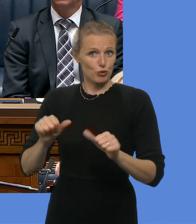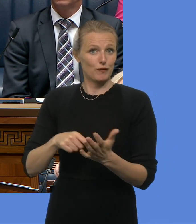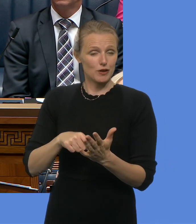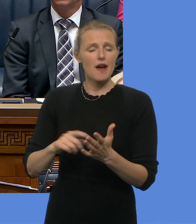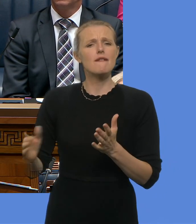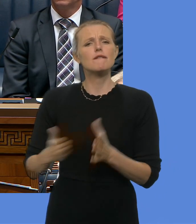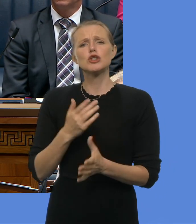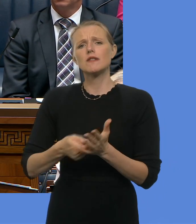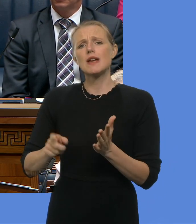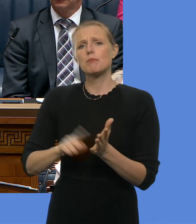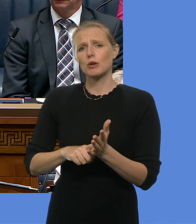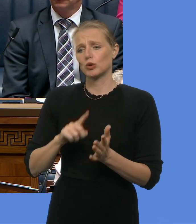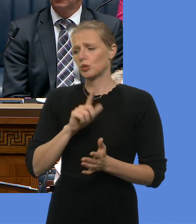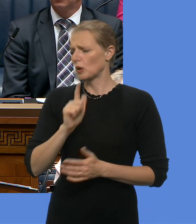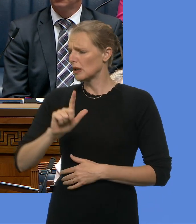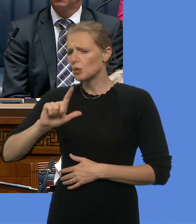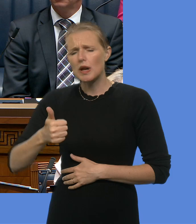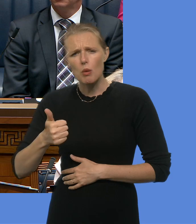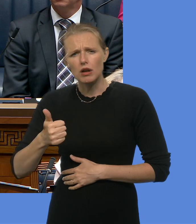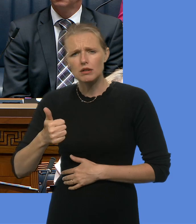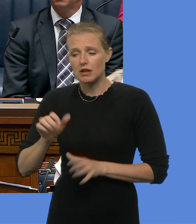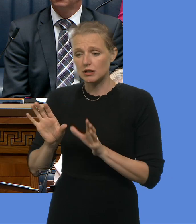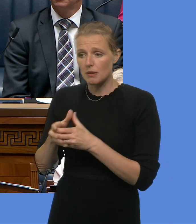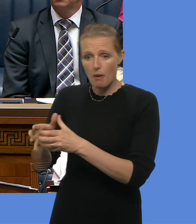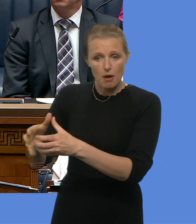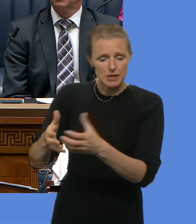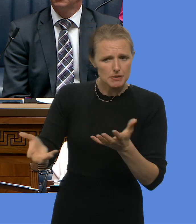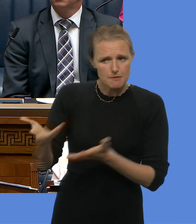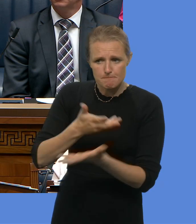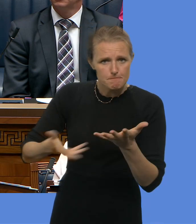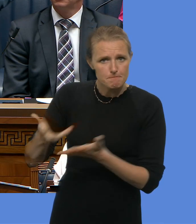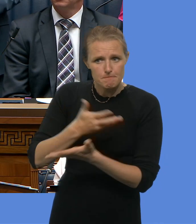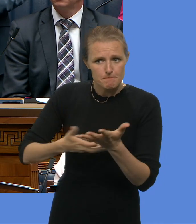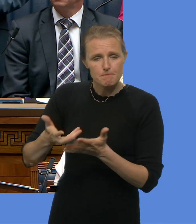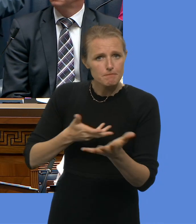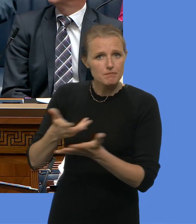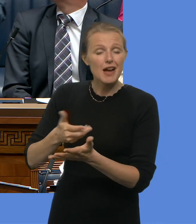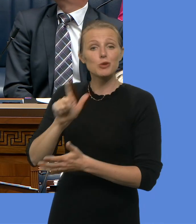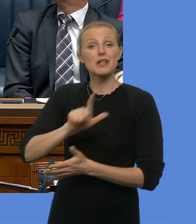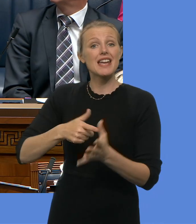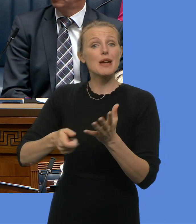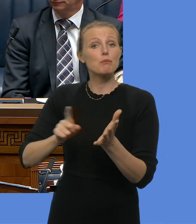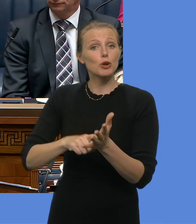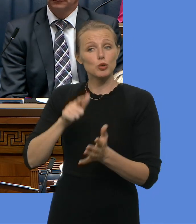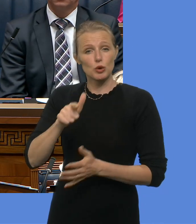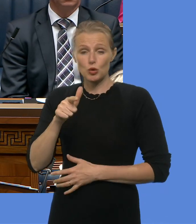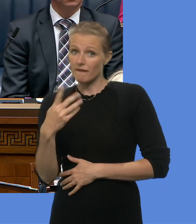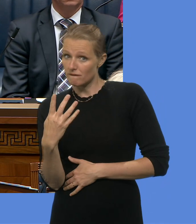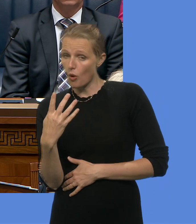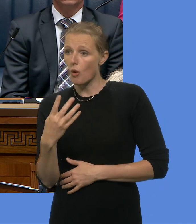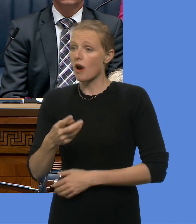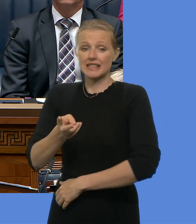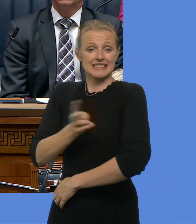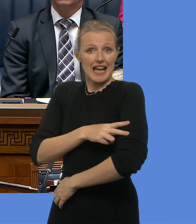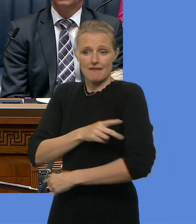April 2021, initial engagement of departments was approved by Ministers. On the 22nd of April 2024, officials met with